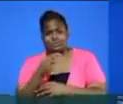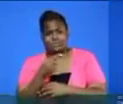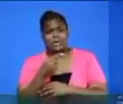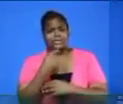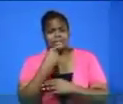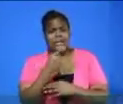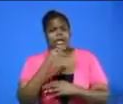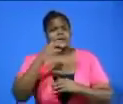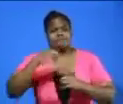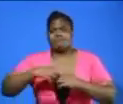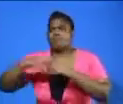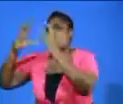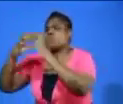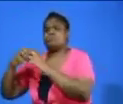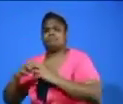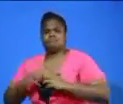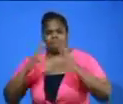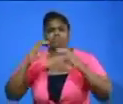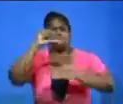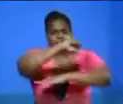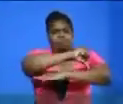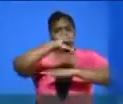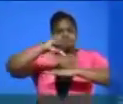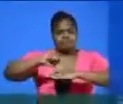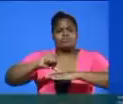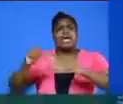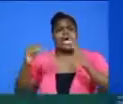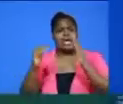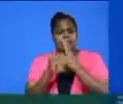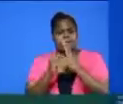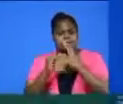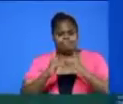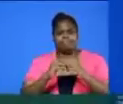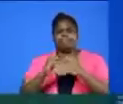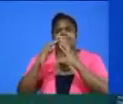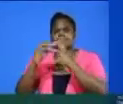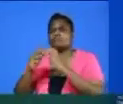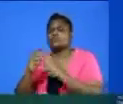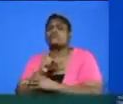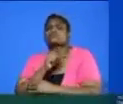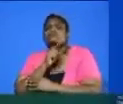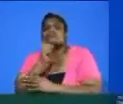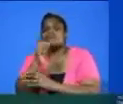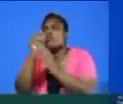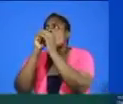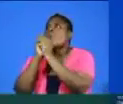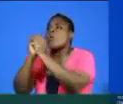the altar. Restore God's covenant. Restore true worship."